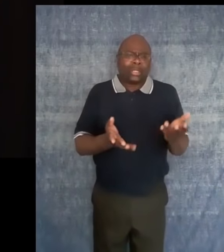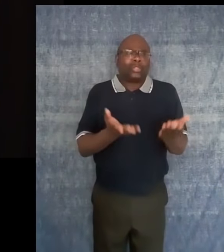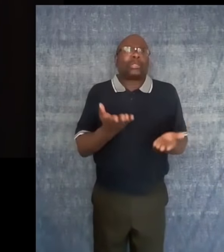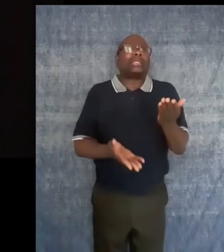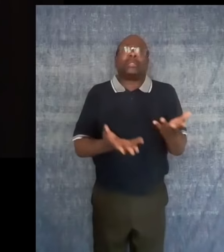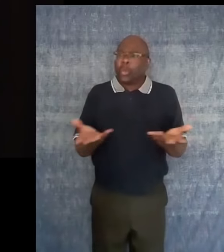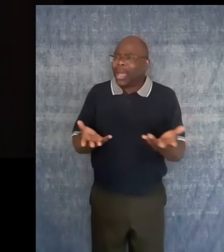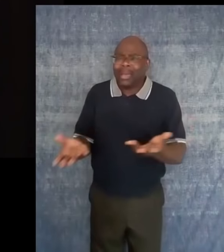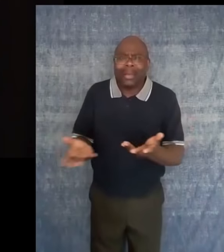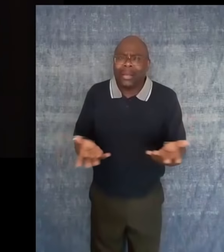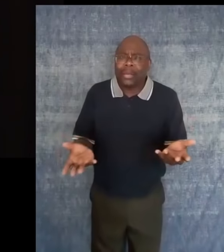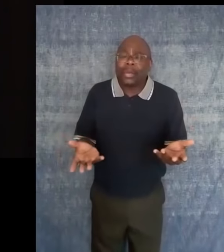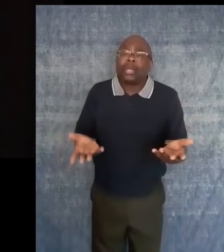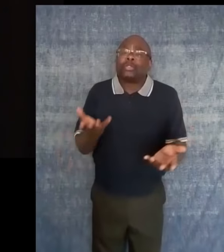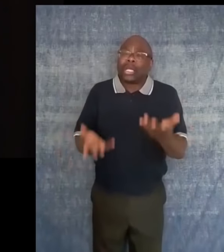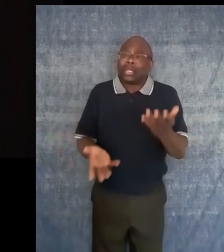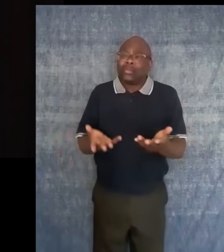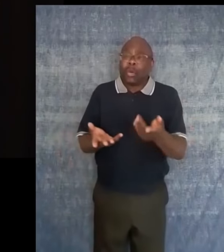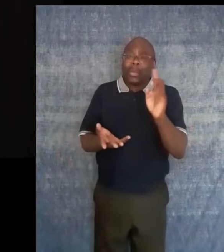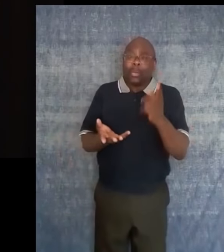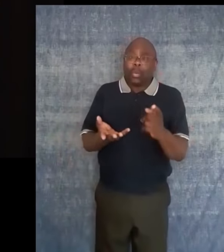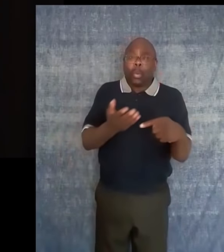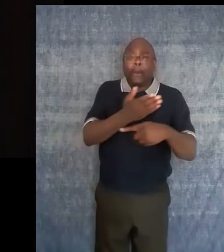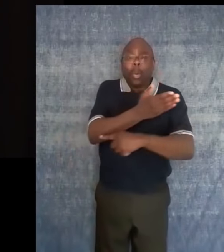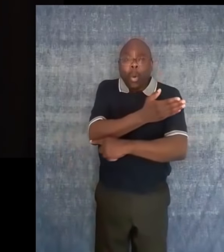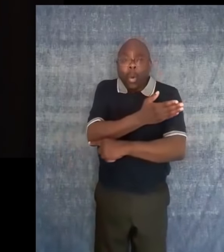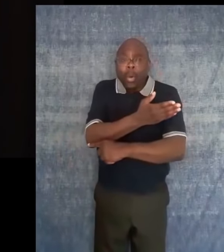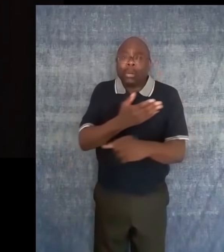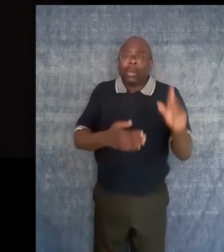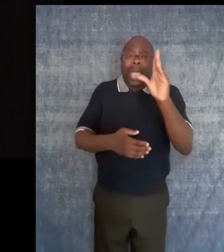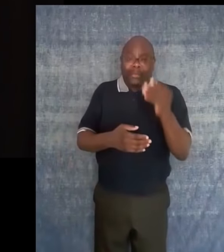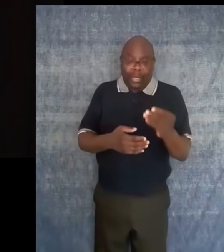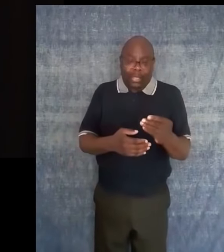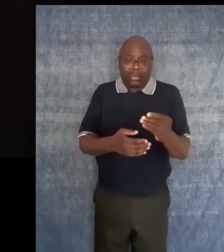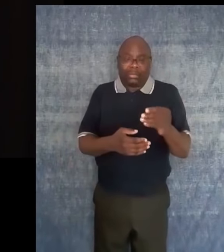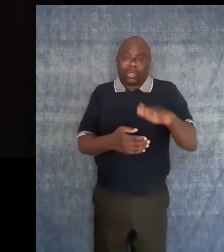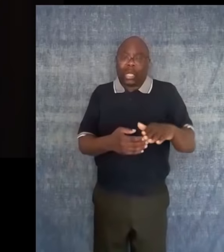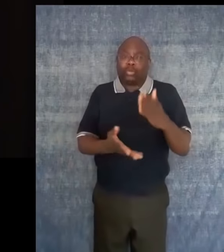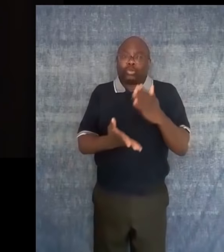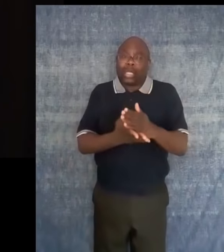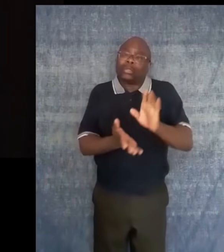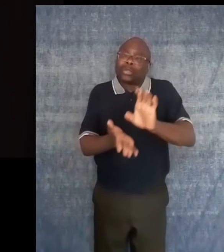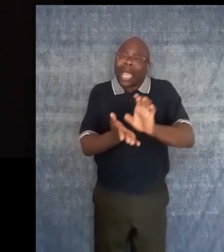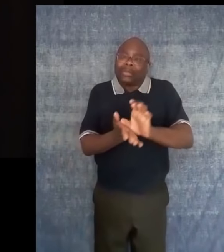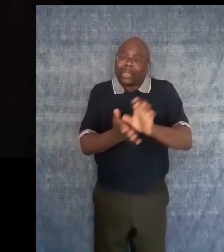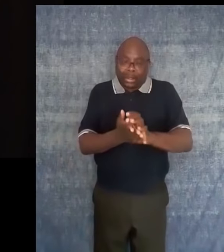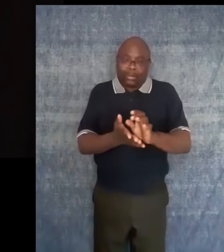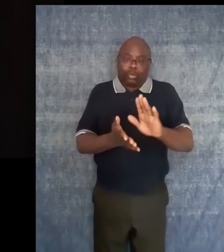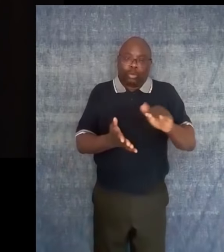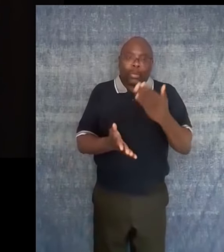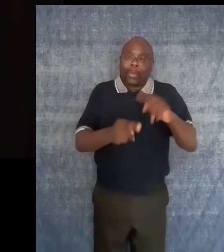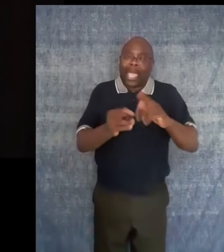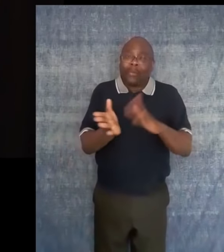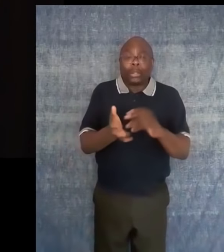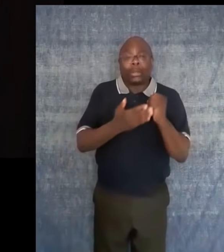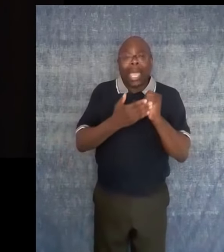justice? We can bring justice for the poor. With the African Child Trust, you can support that, or you could even go with them to help in some